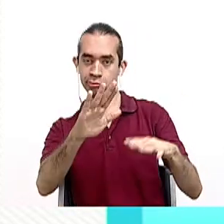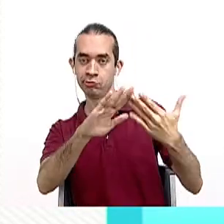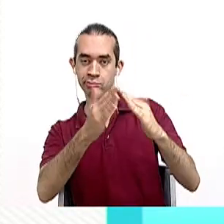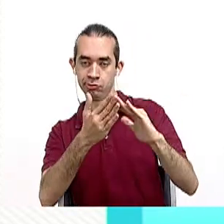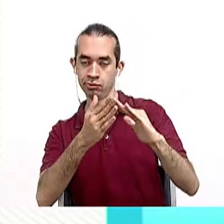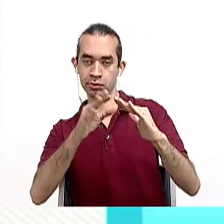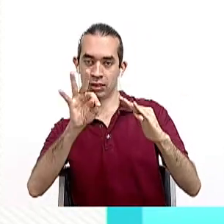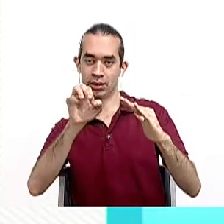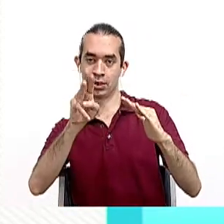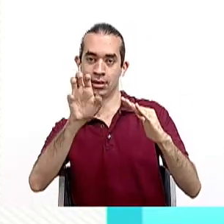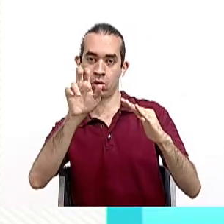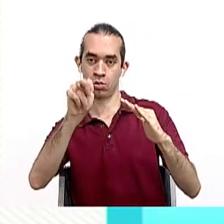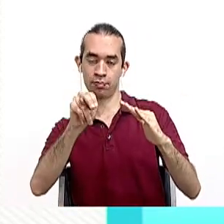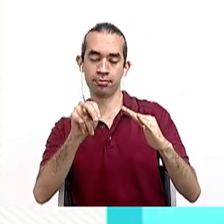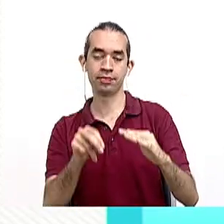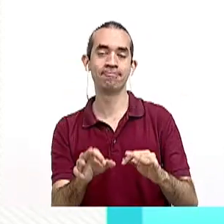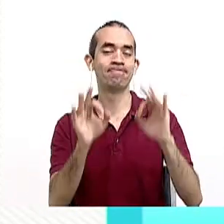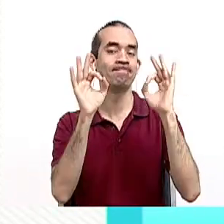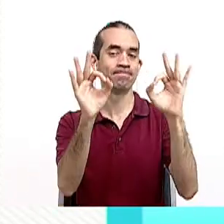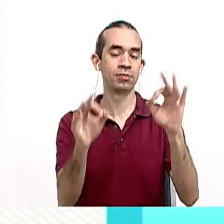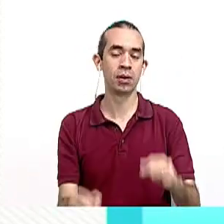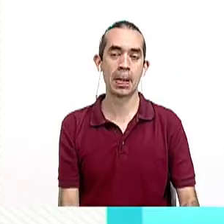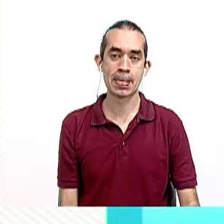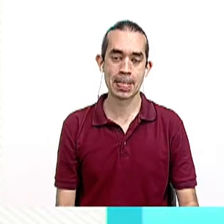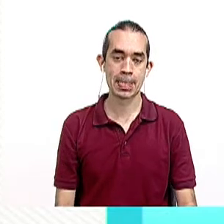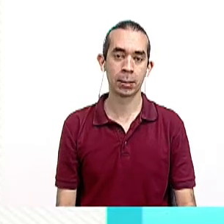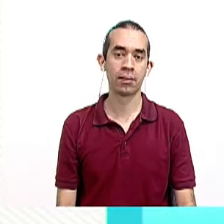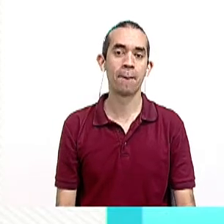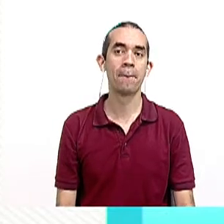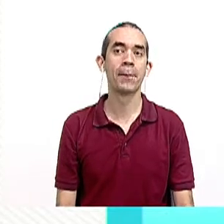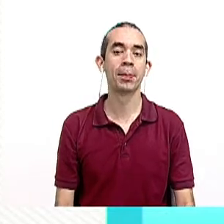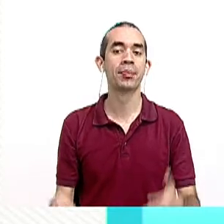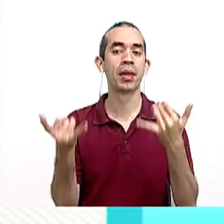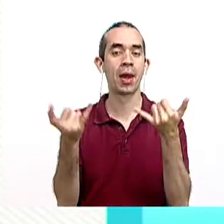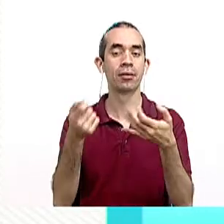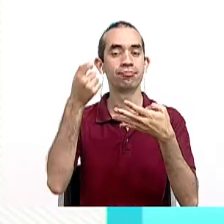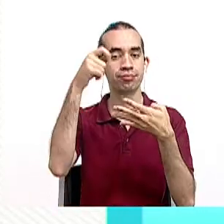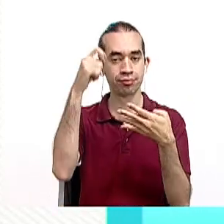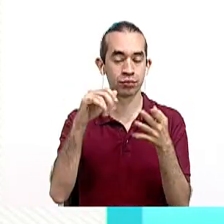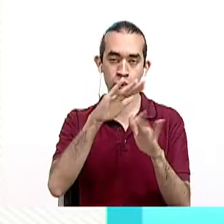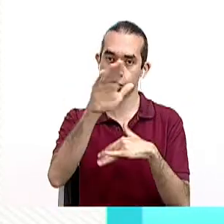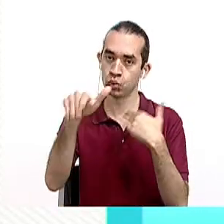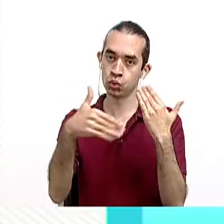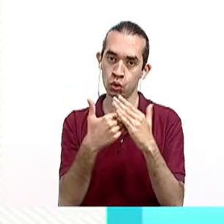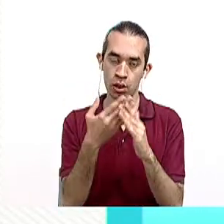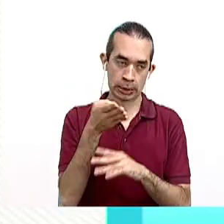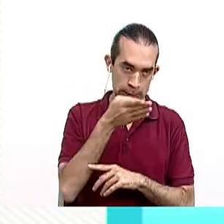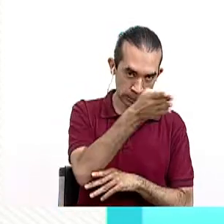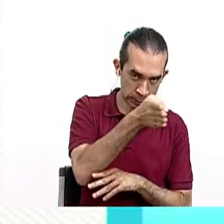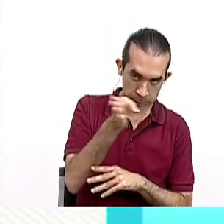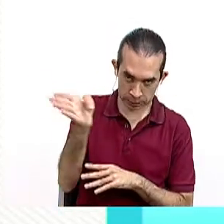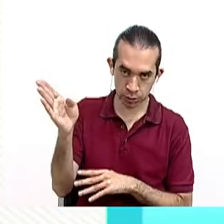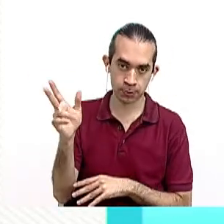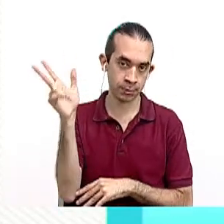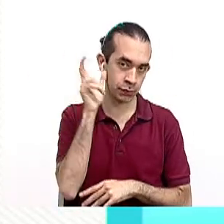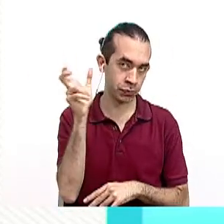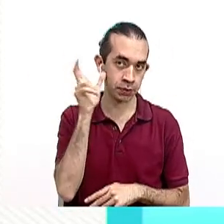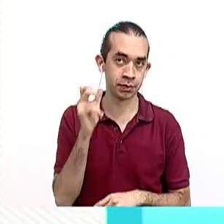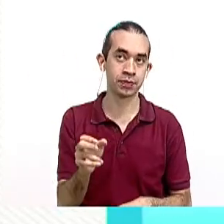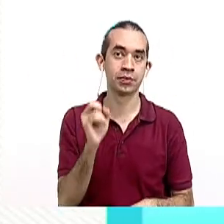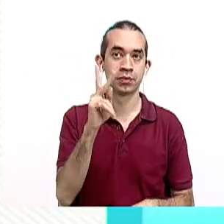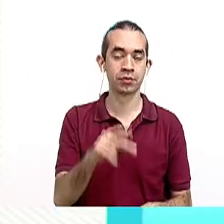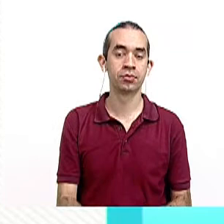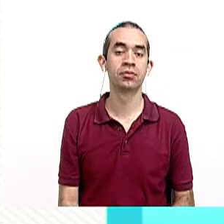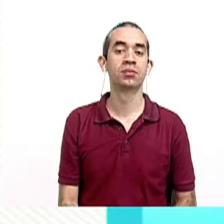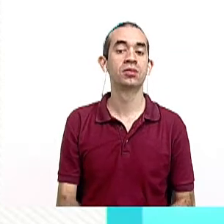town. That's good. Okay, so now let's check all the directions you listen to. Okay,